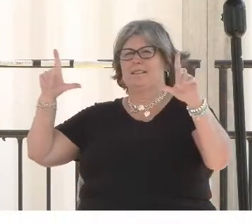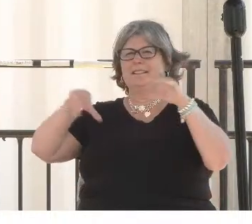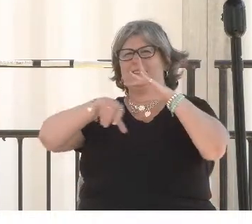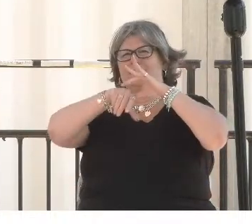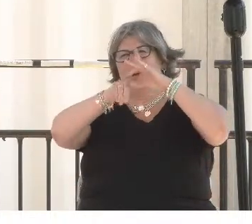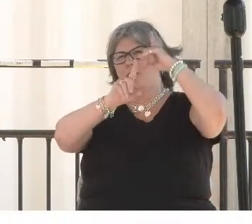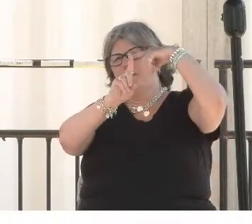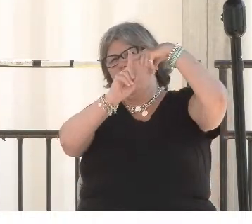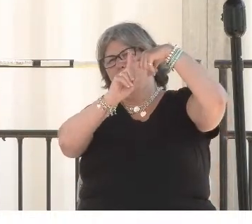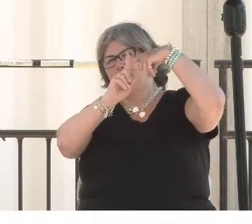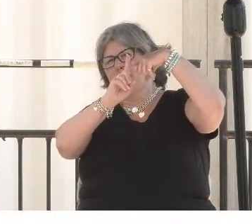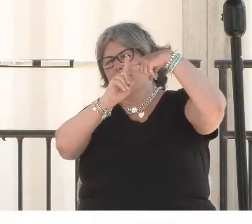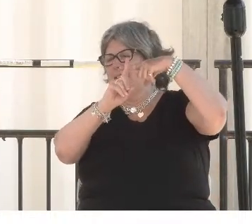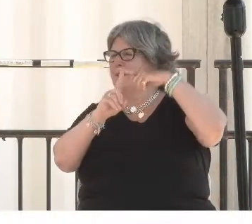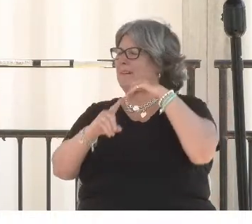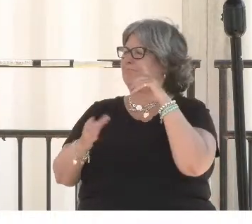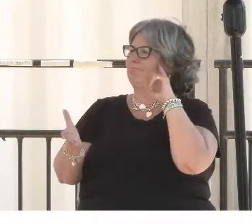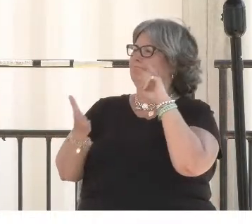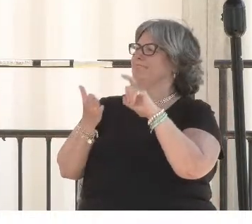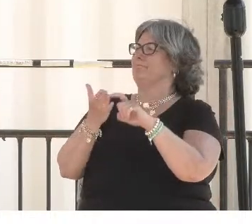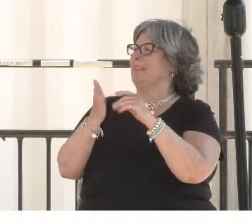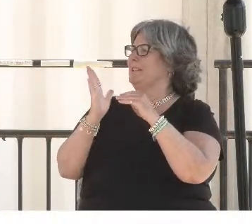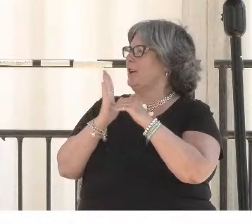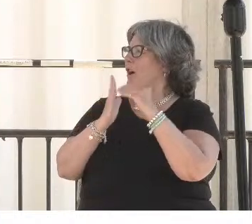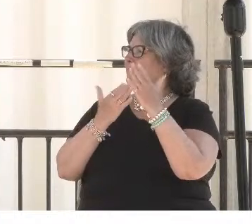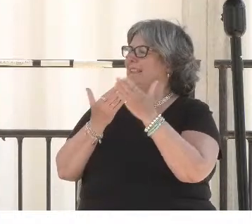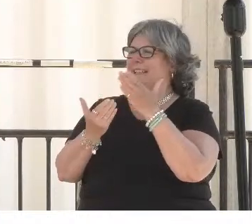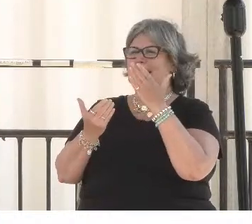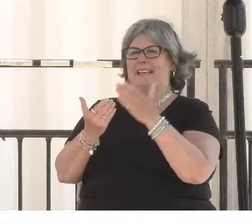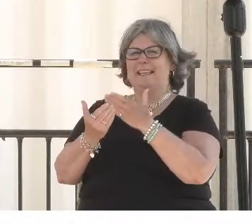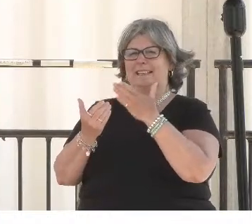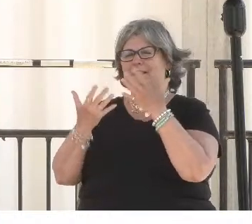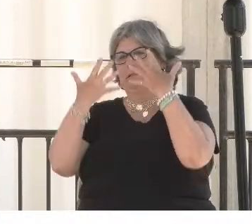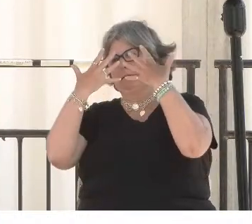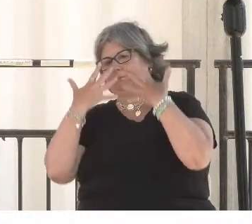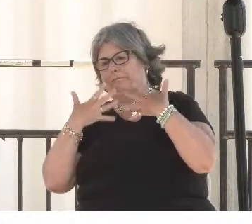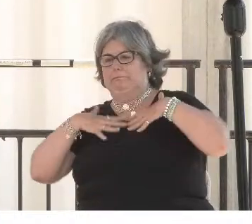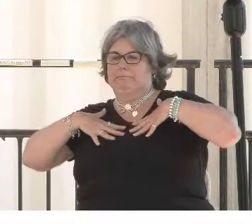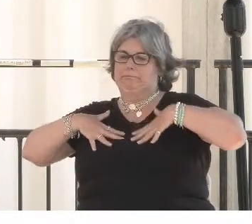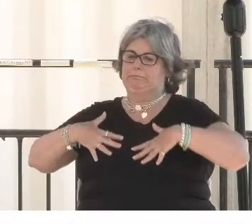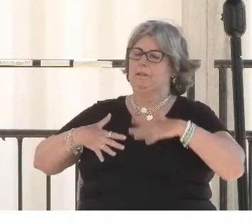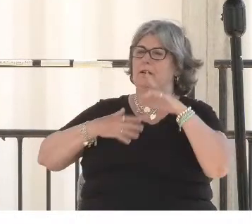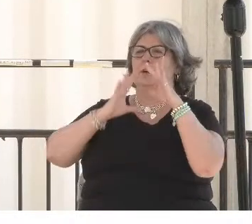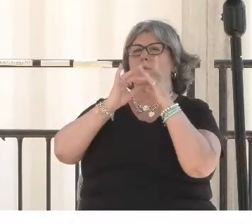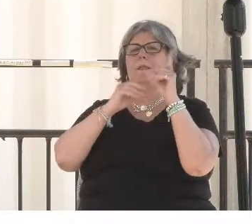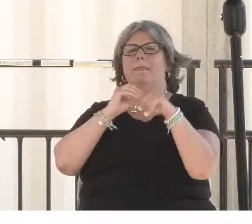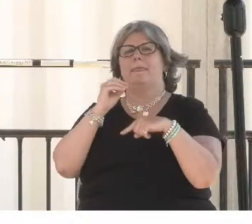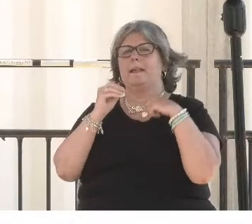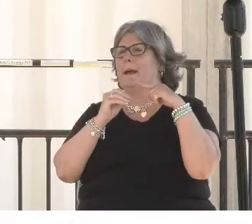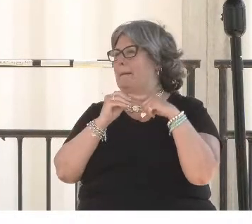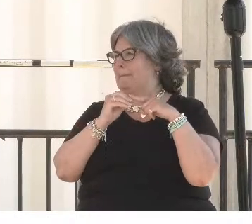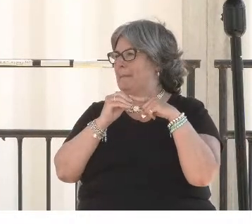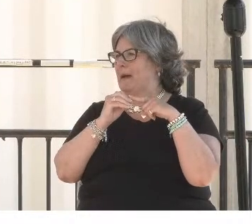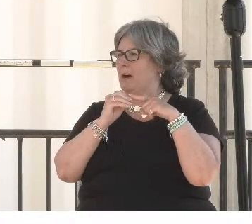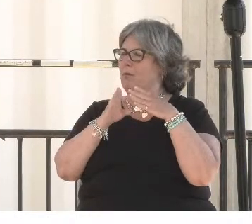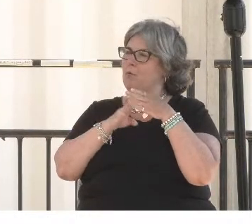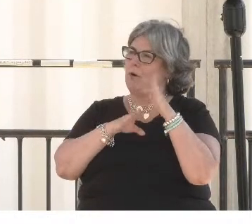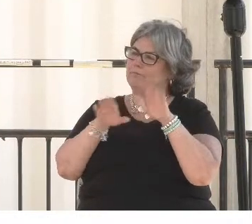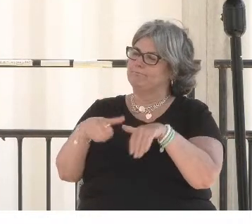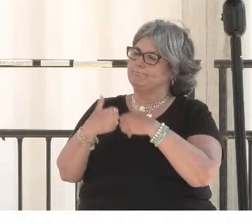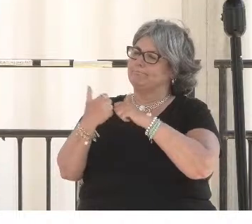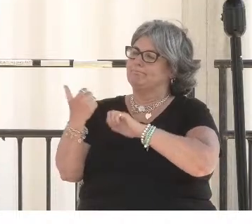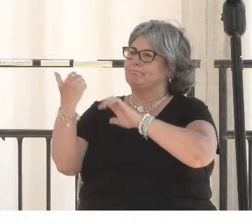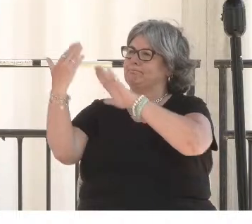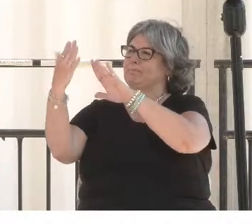Earth Optimism, and I know it's often easy to be doom and gloom when we think about what major task